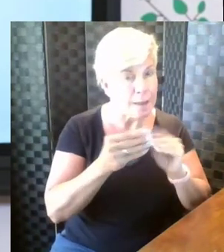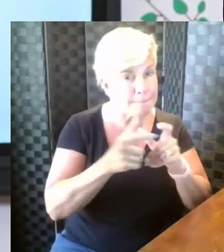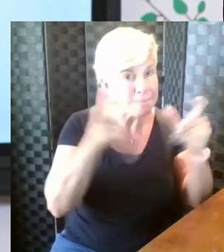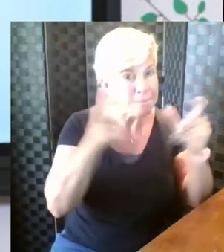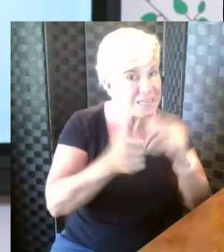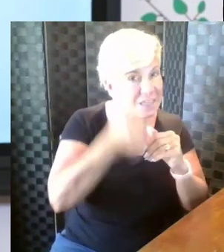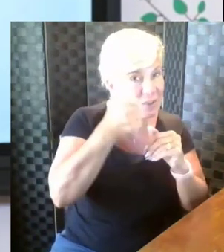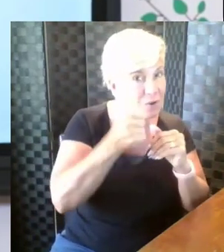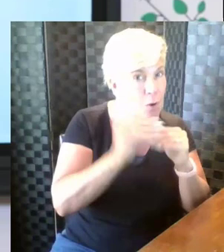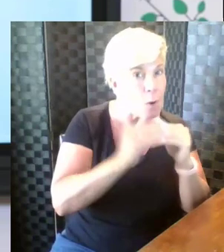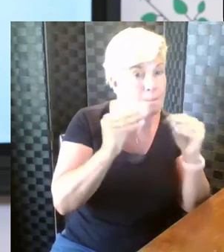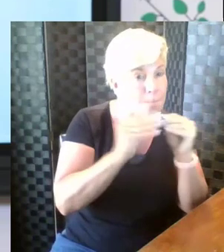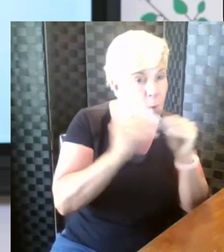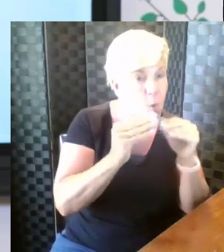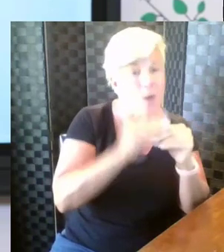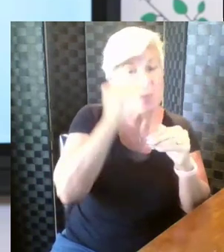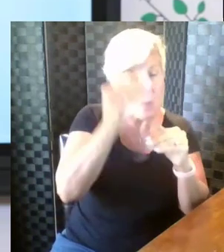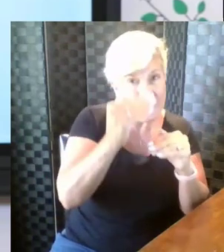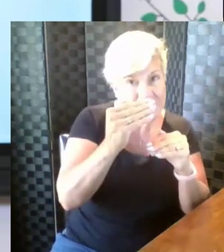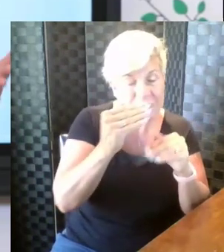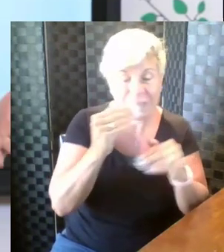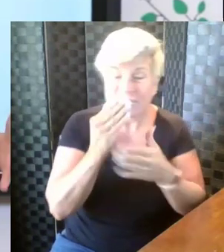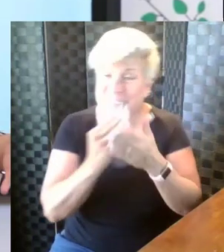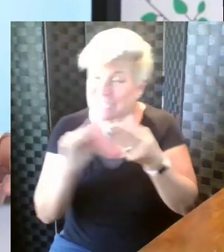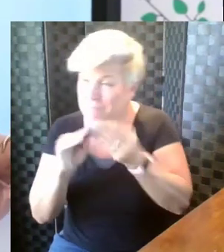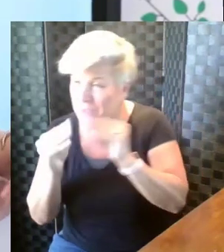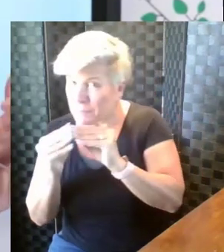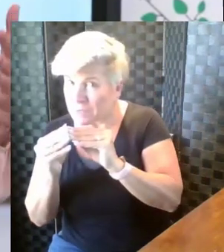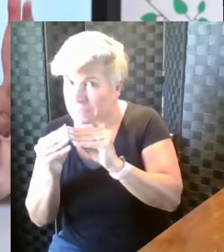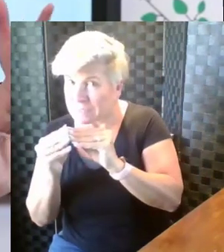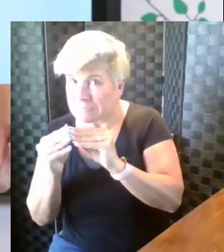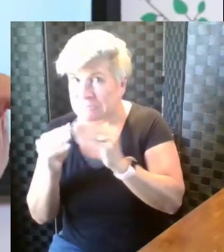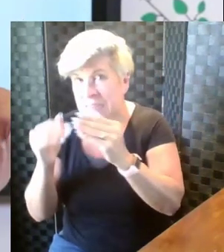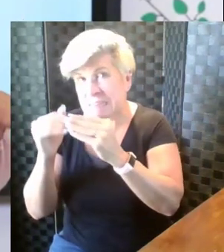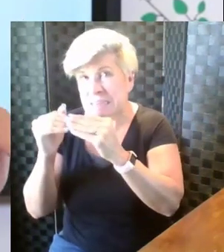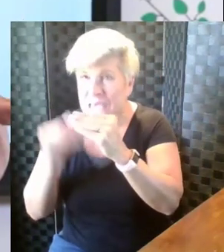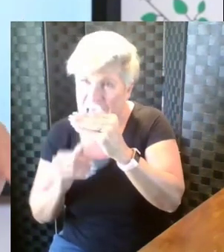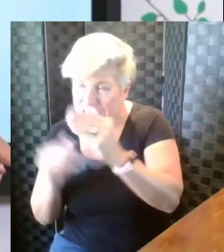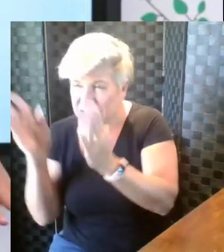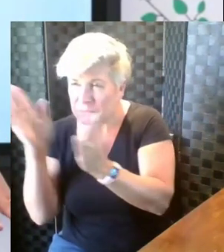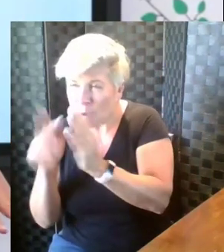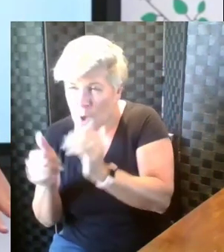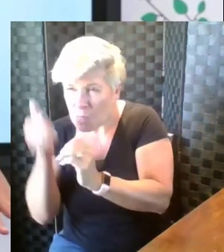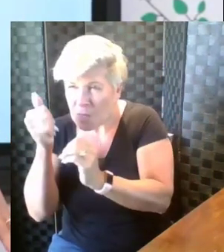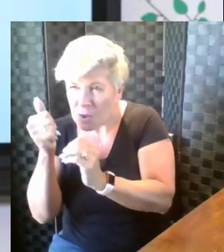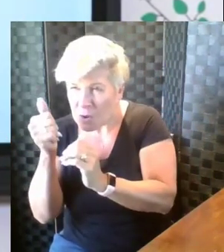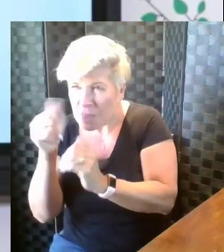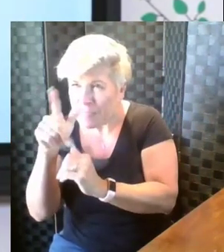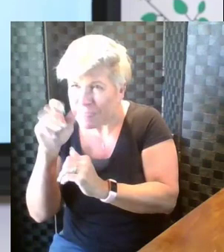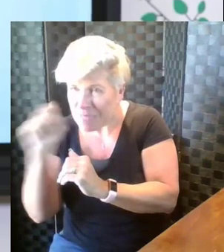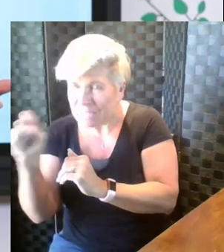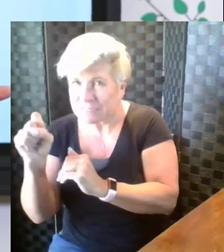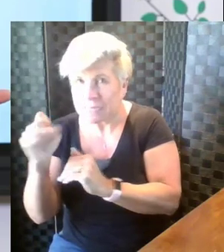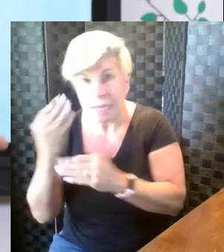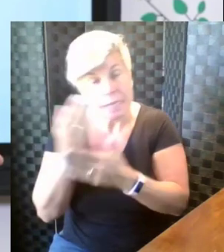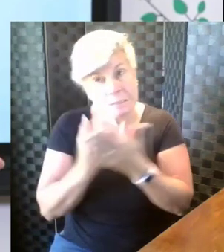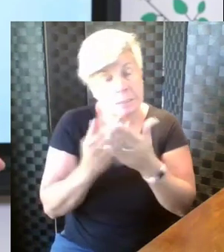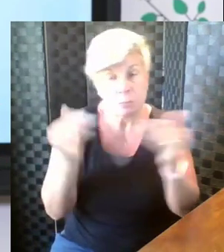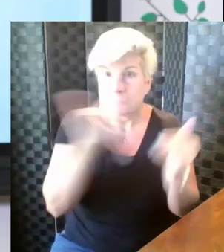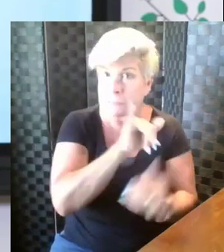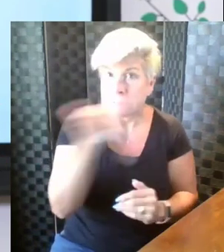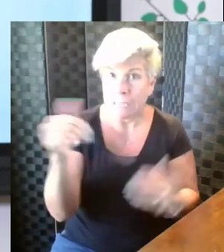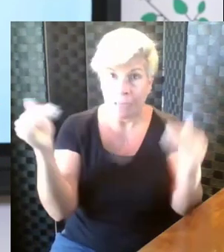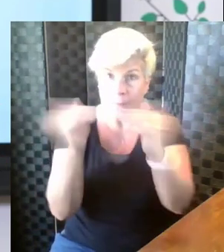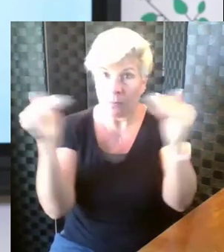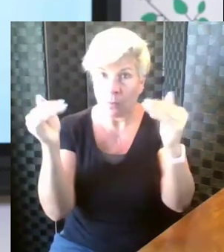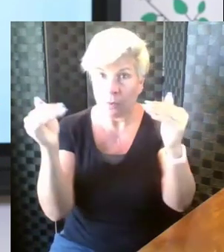larger number or more, and some of them were a smaller or less amount, and then some of them were the same.